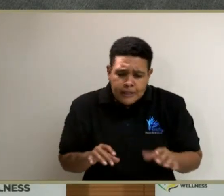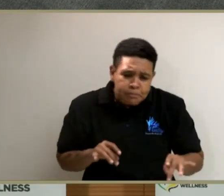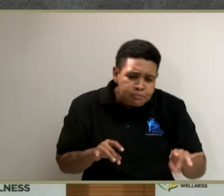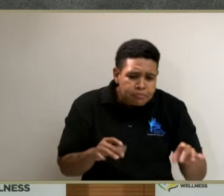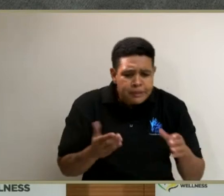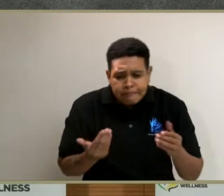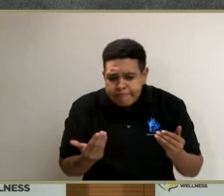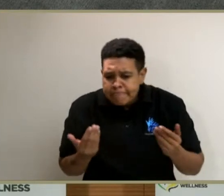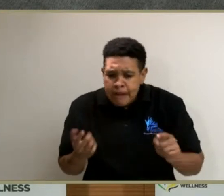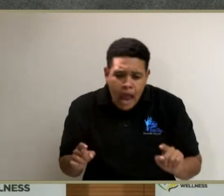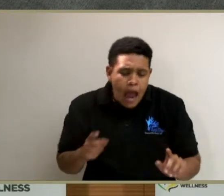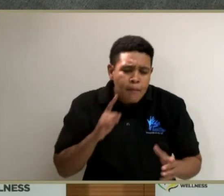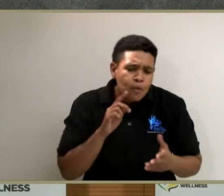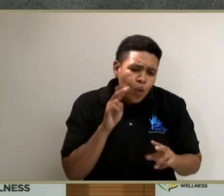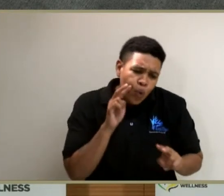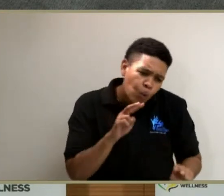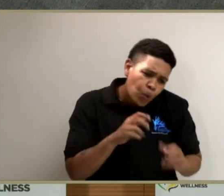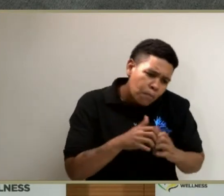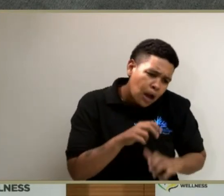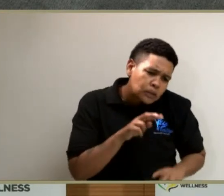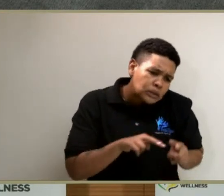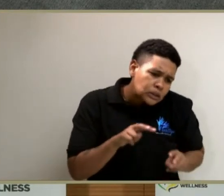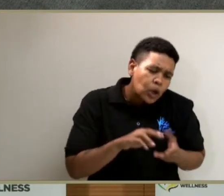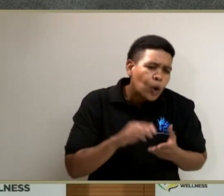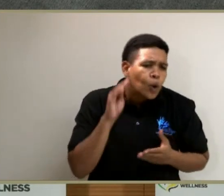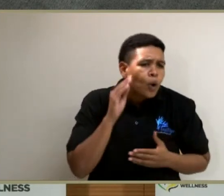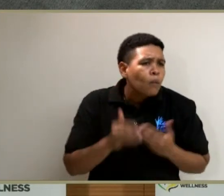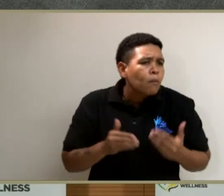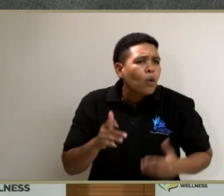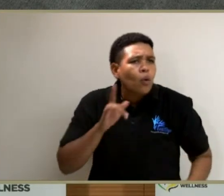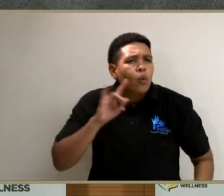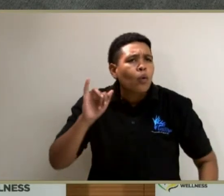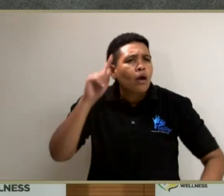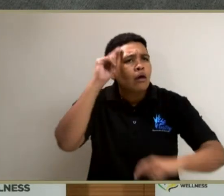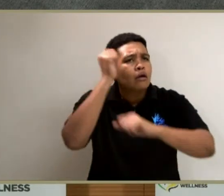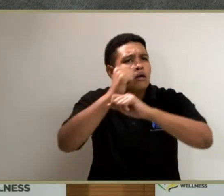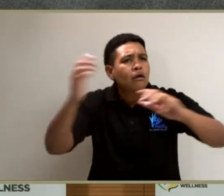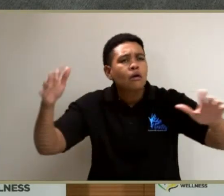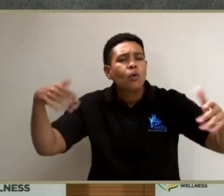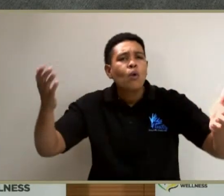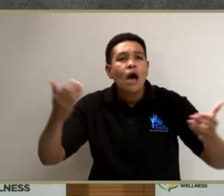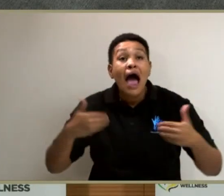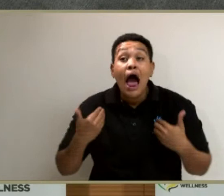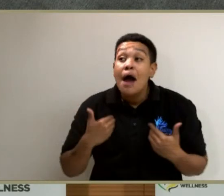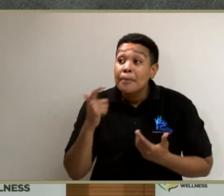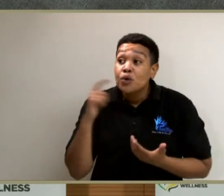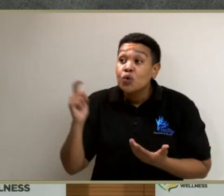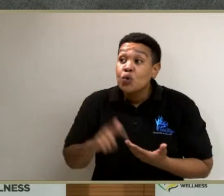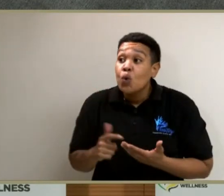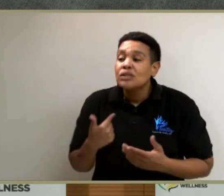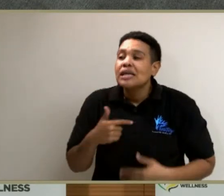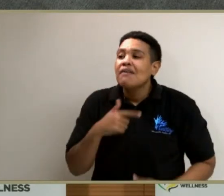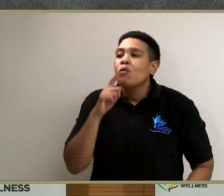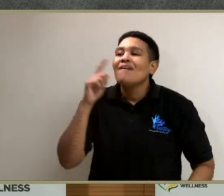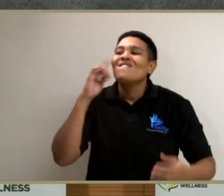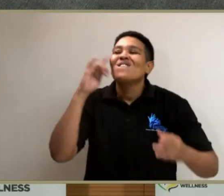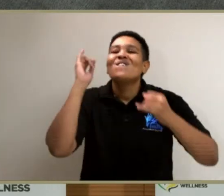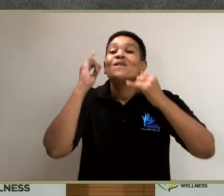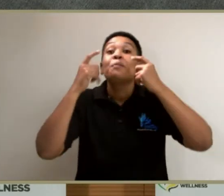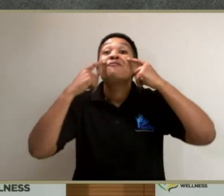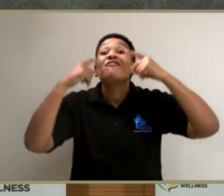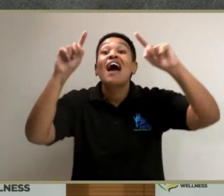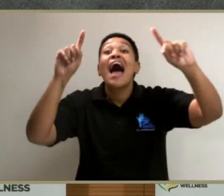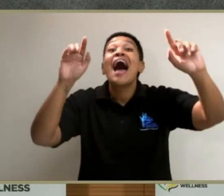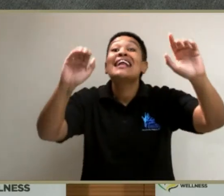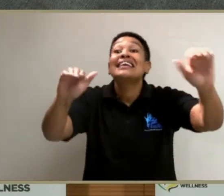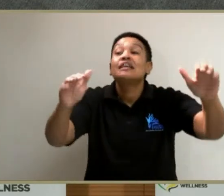instrument, learned a little bit about the process, and very happy to note that we are finally